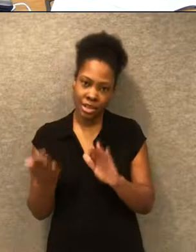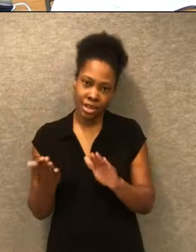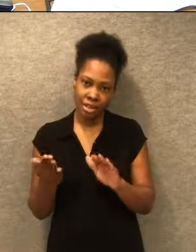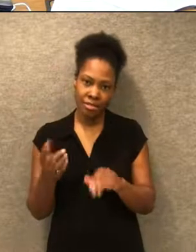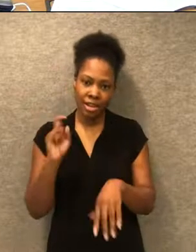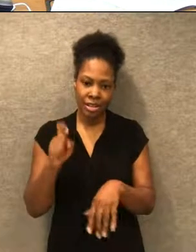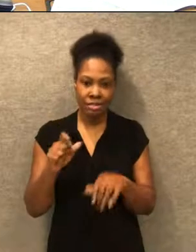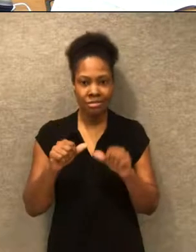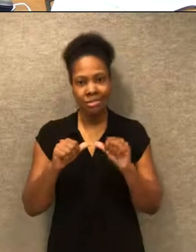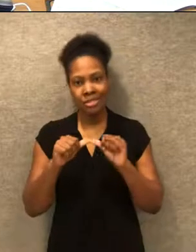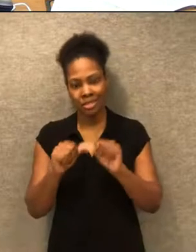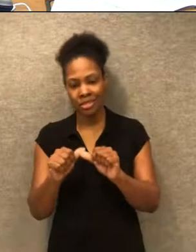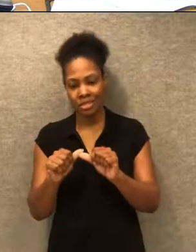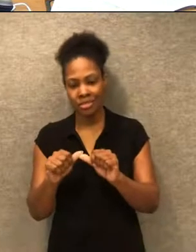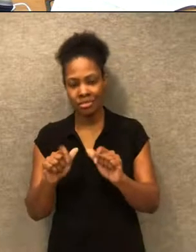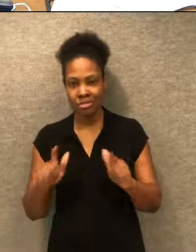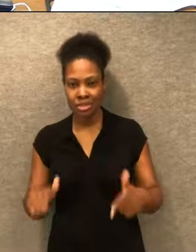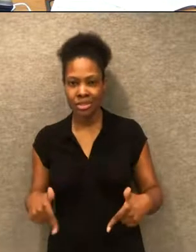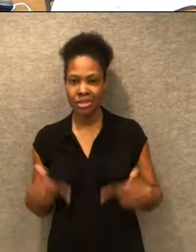to live their lives?